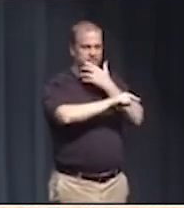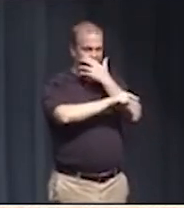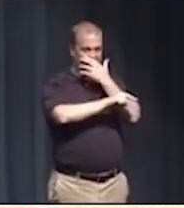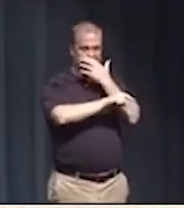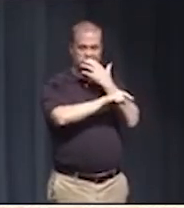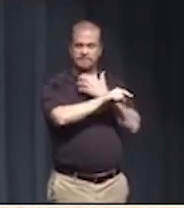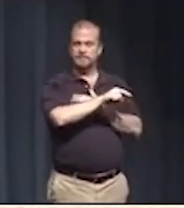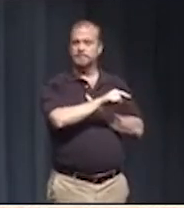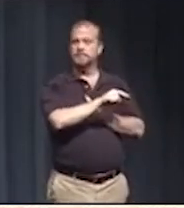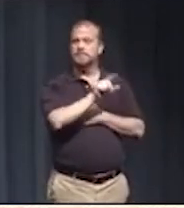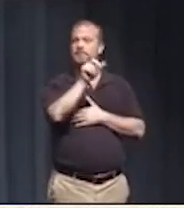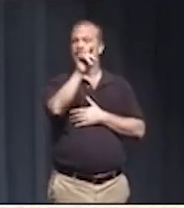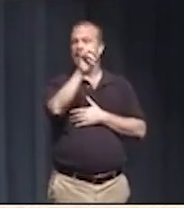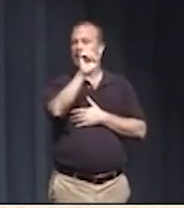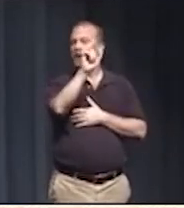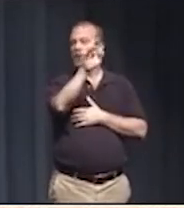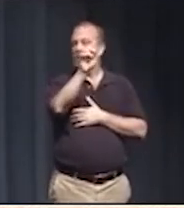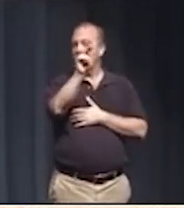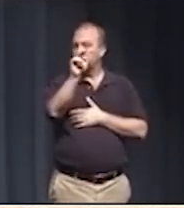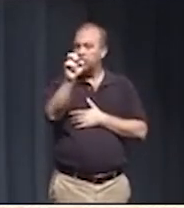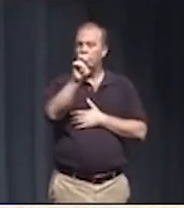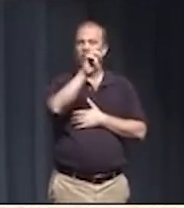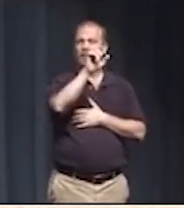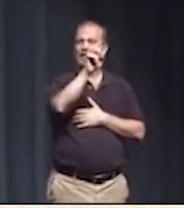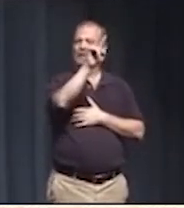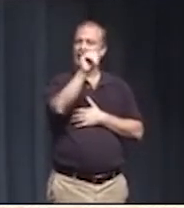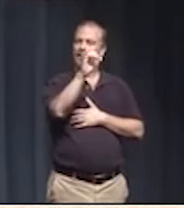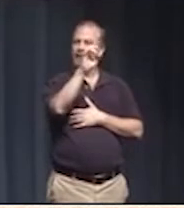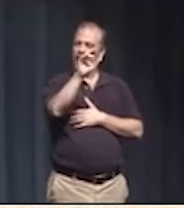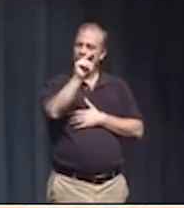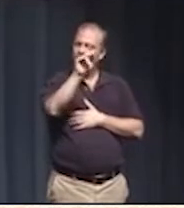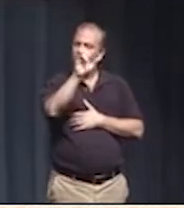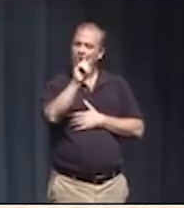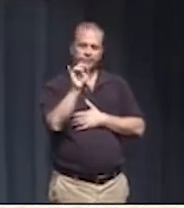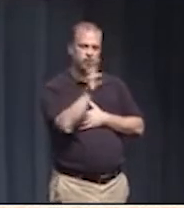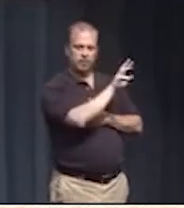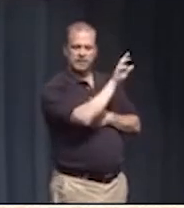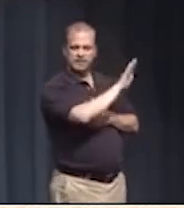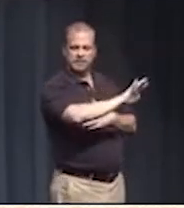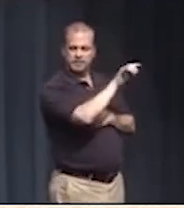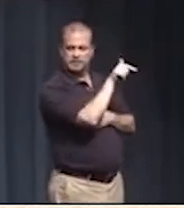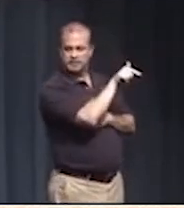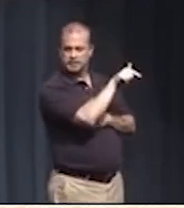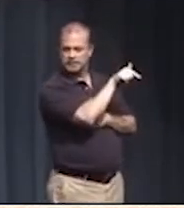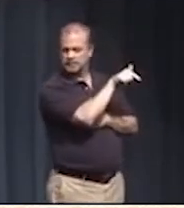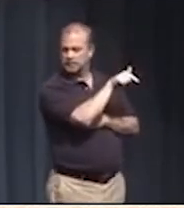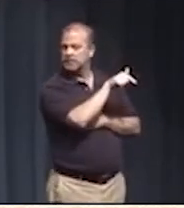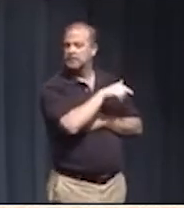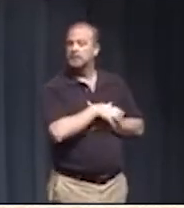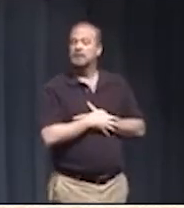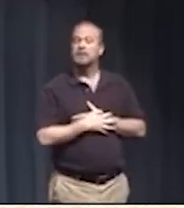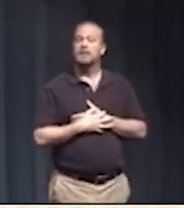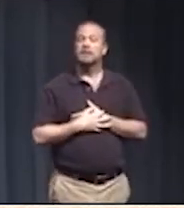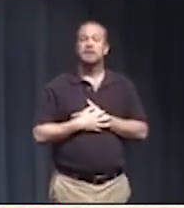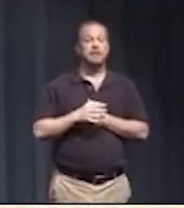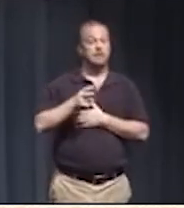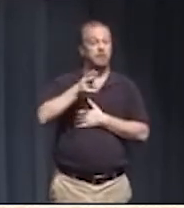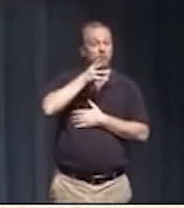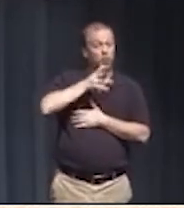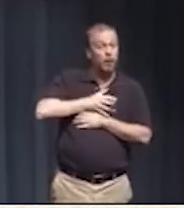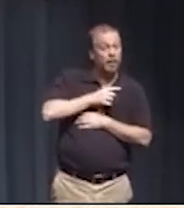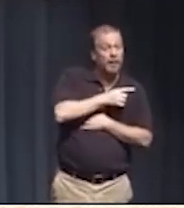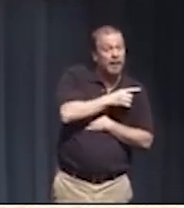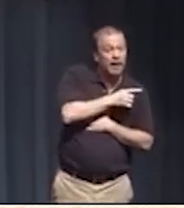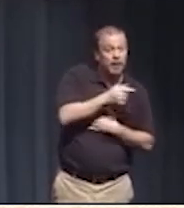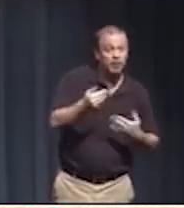about Daniel Boone, Davy Crockett, people like that. You don't hear much about women in the